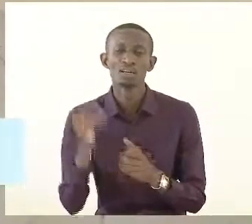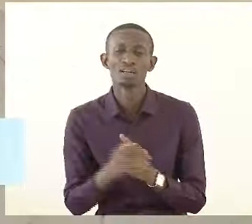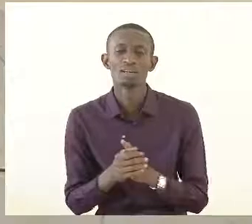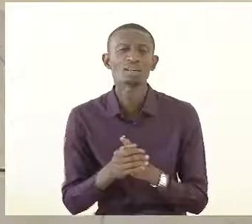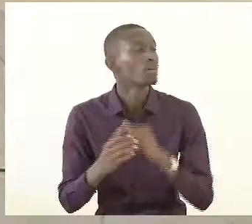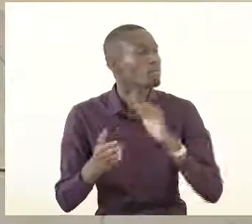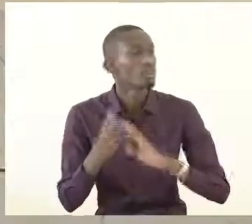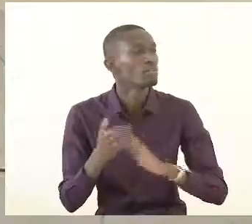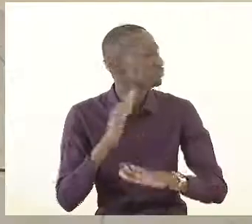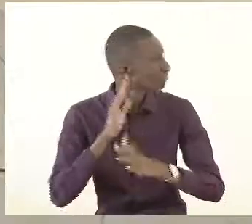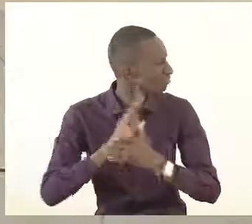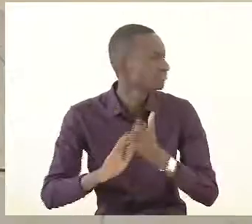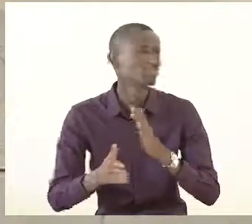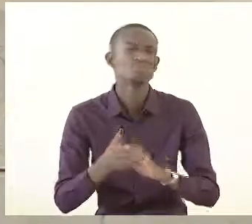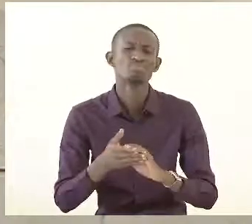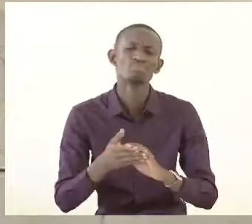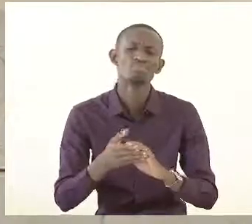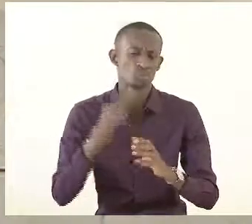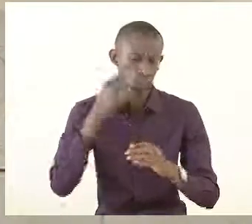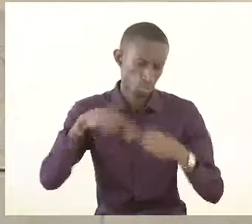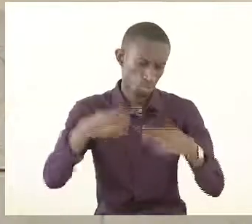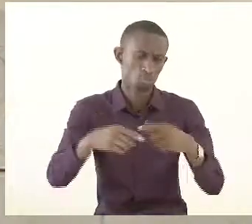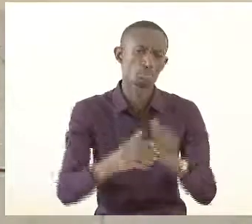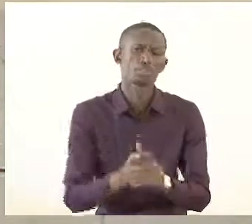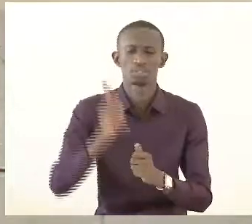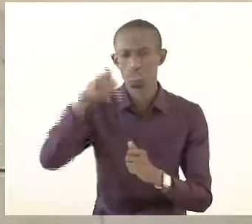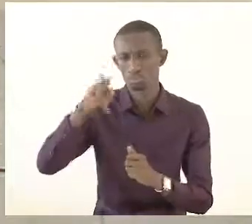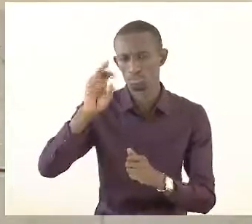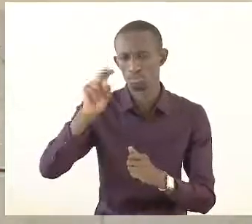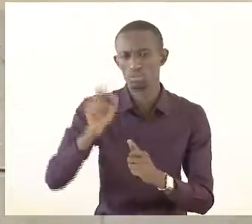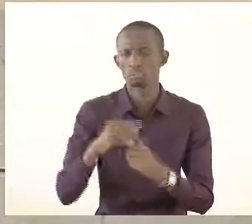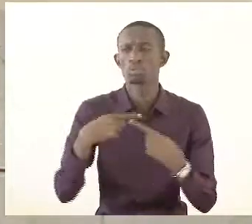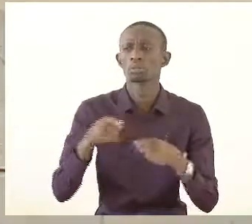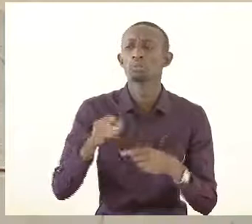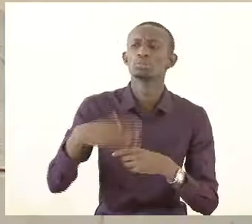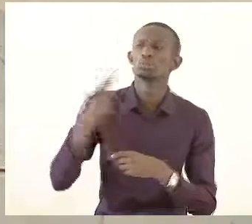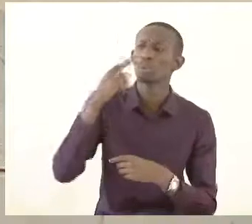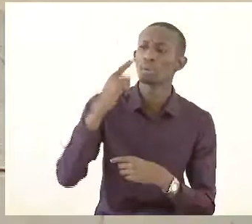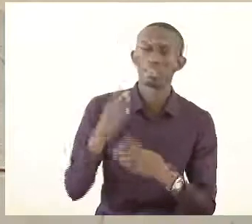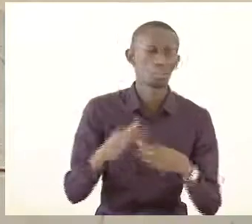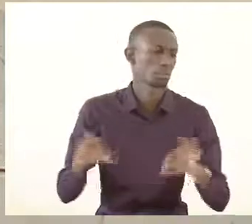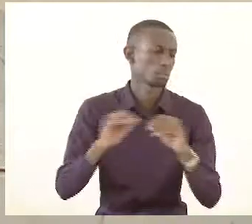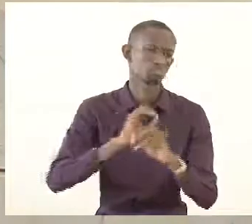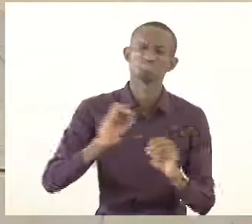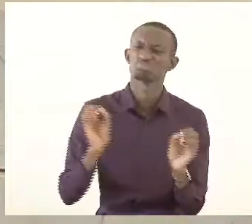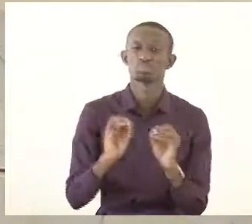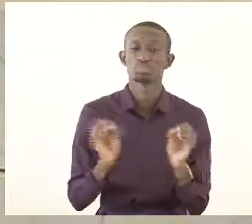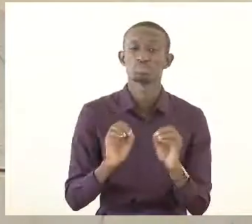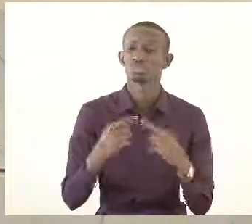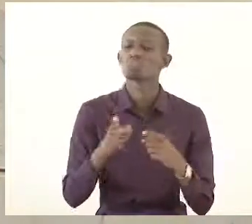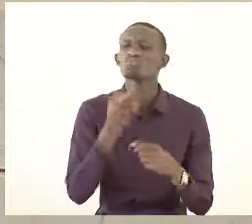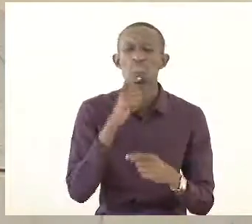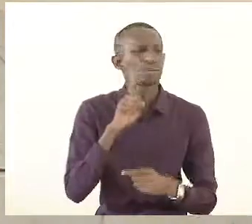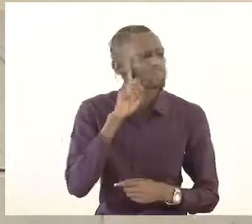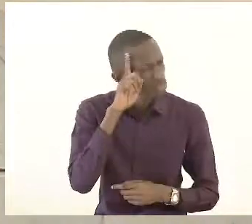of some compounds, but which have ended up becoming useless. So you have to think and